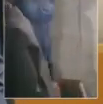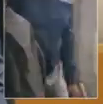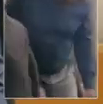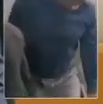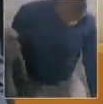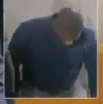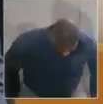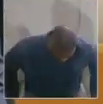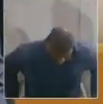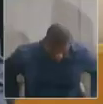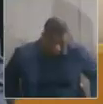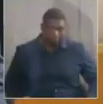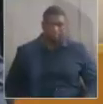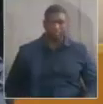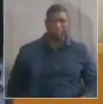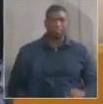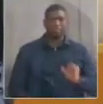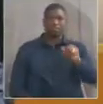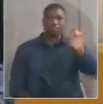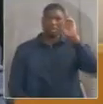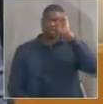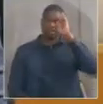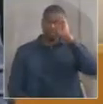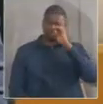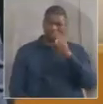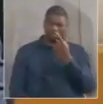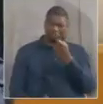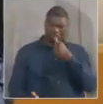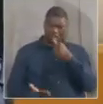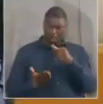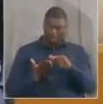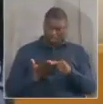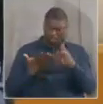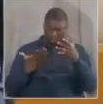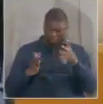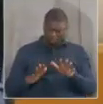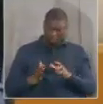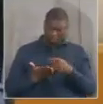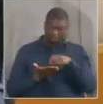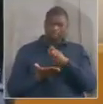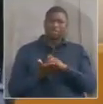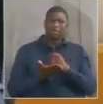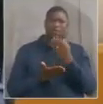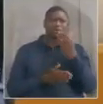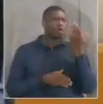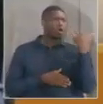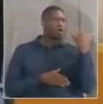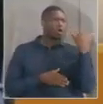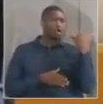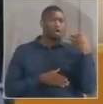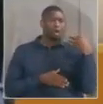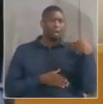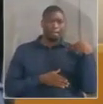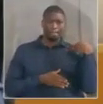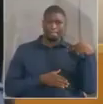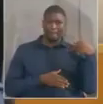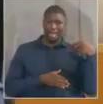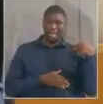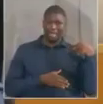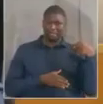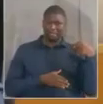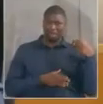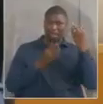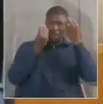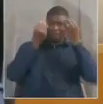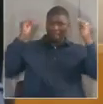a letter that I remember that was signed by then Minister Ele, which